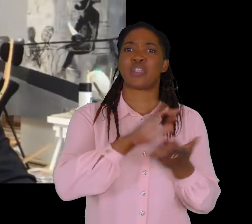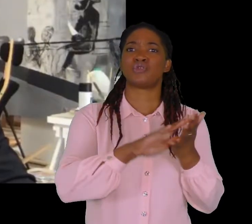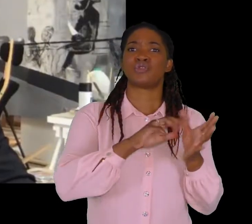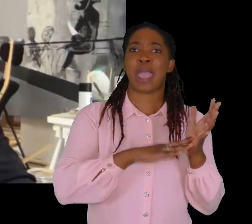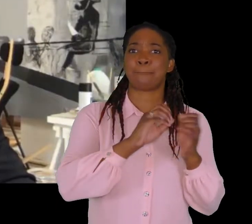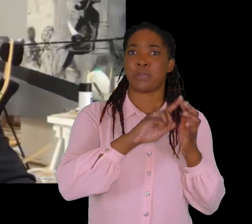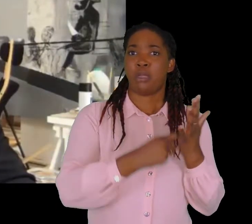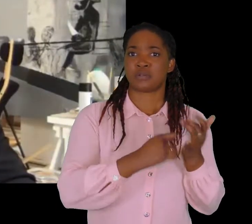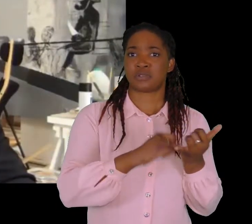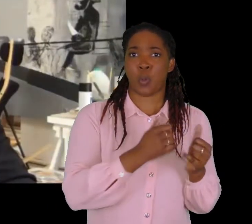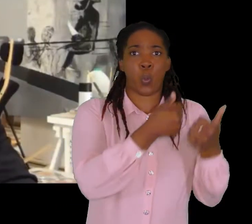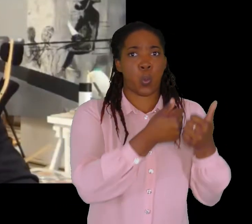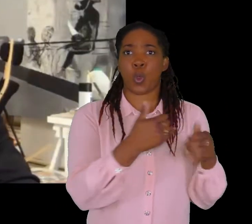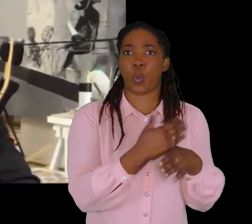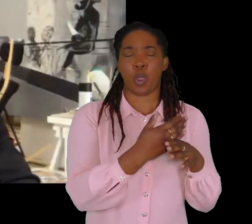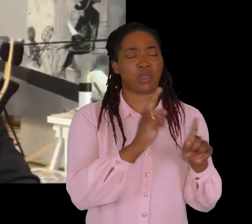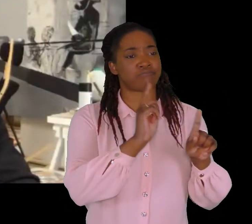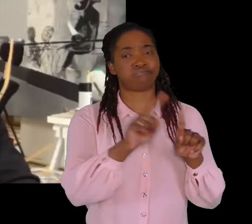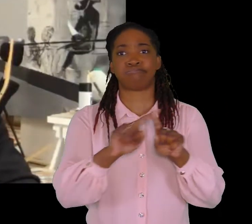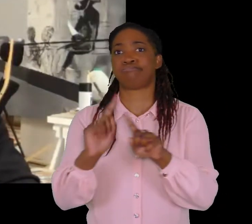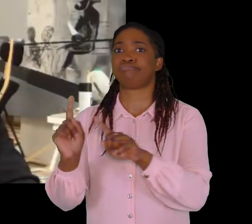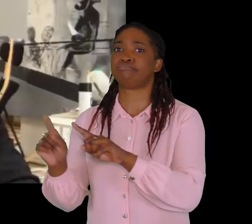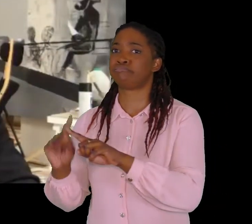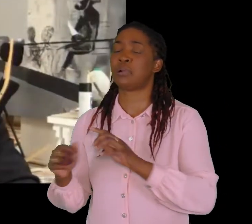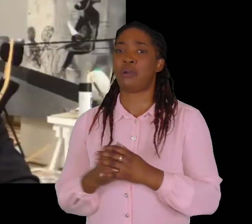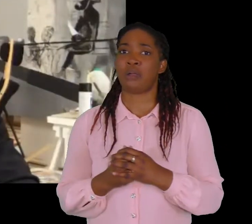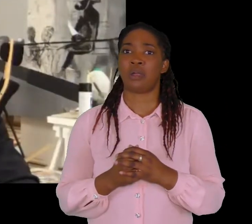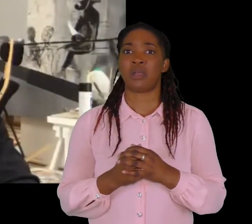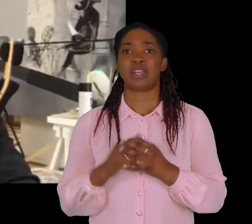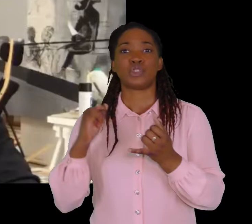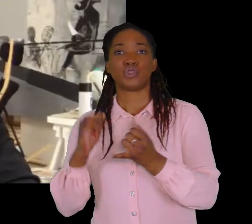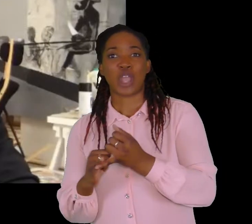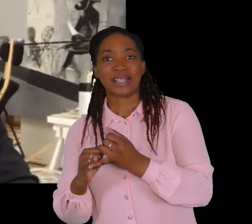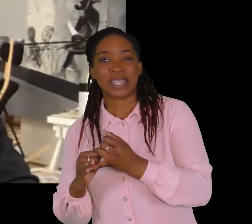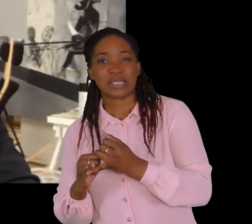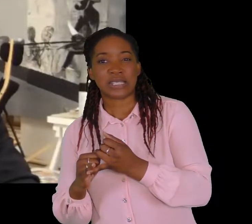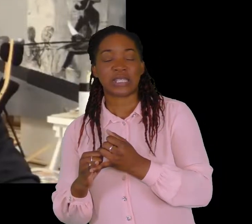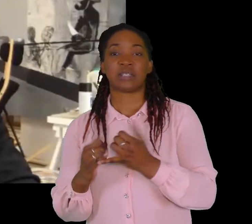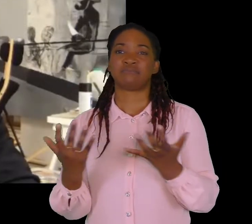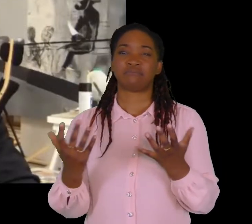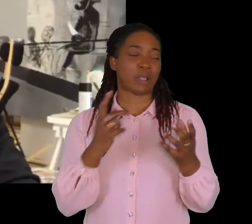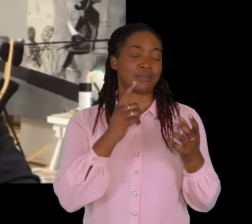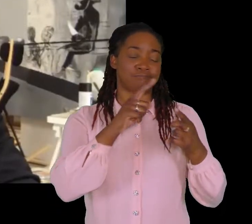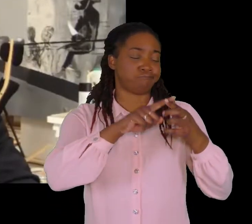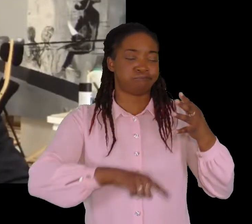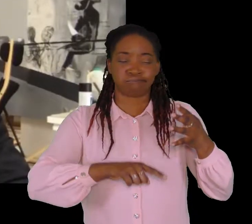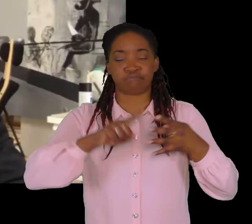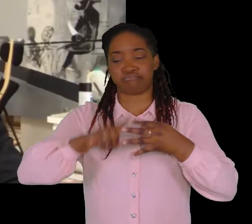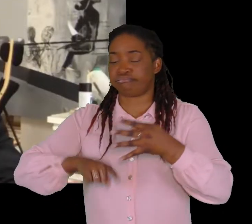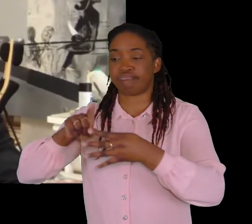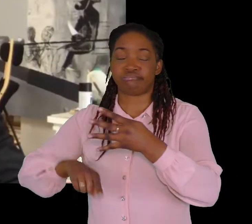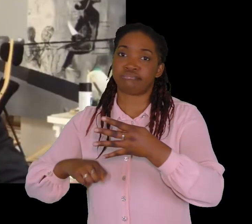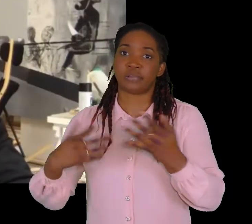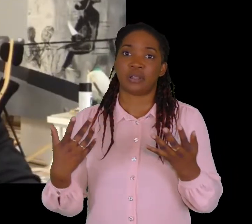doing great work. And there were so many others, Shaka Dedi, and so many others,